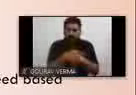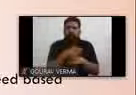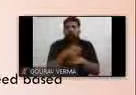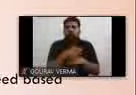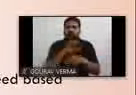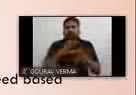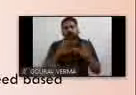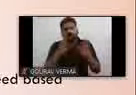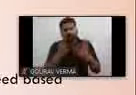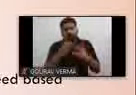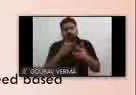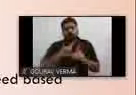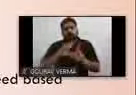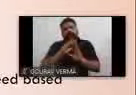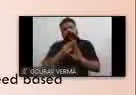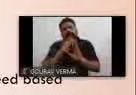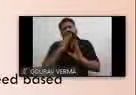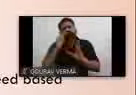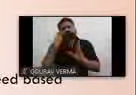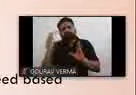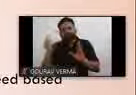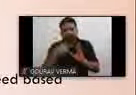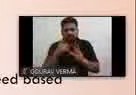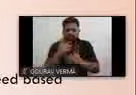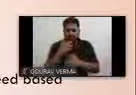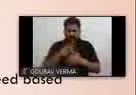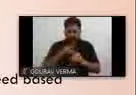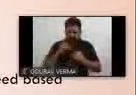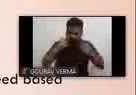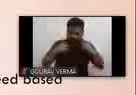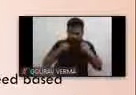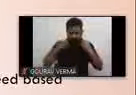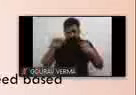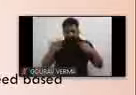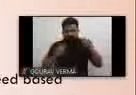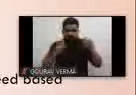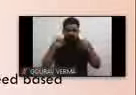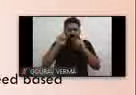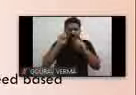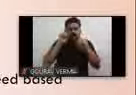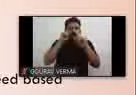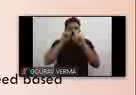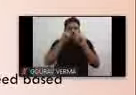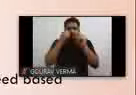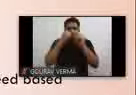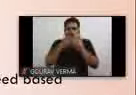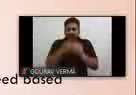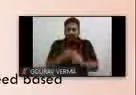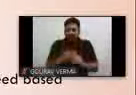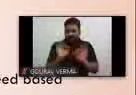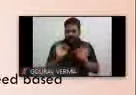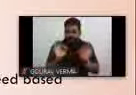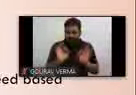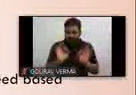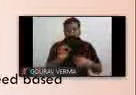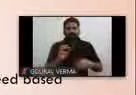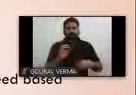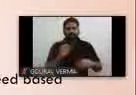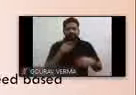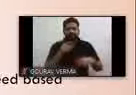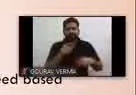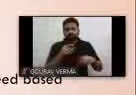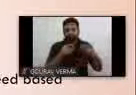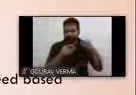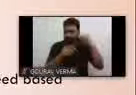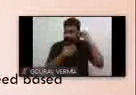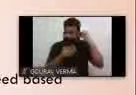is developmentally delayed, wo nahi apne developmental milestone ko reach kar pa raha hai, unko jo services hum